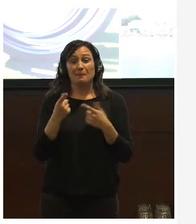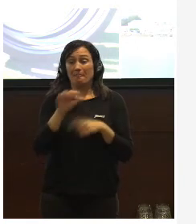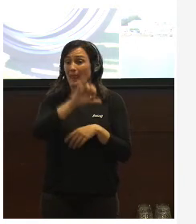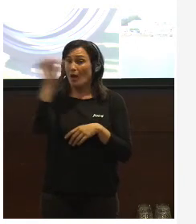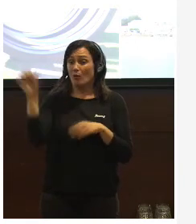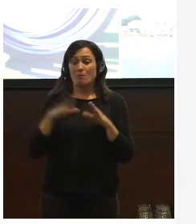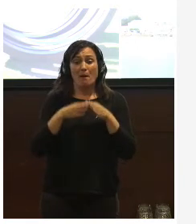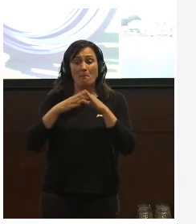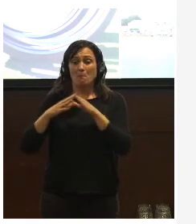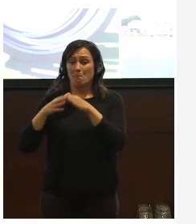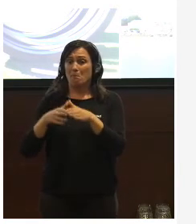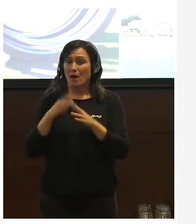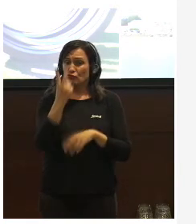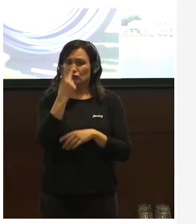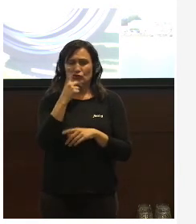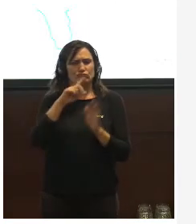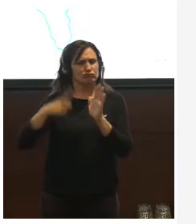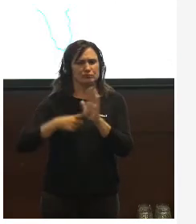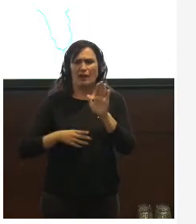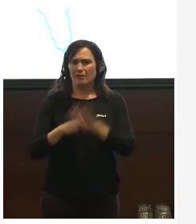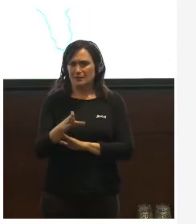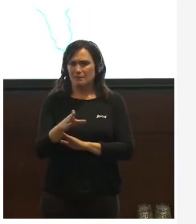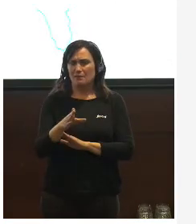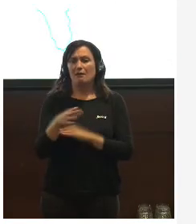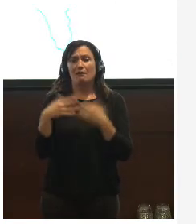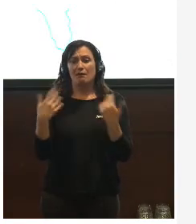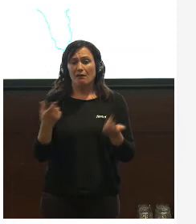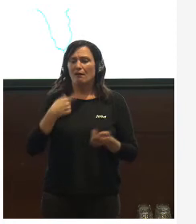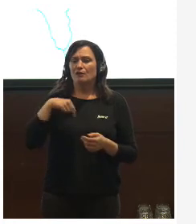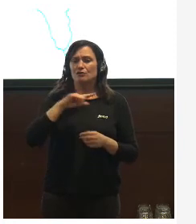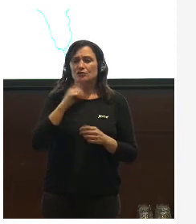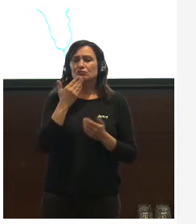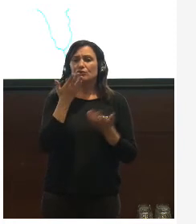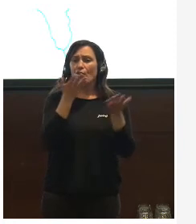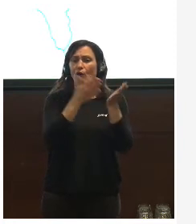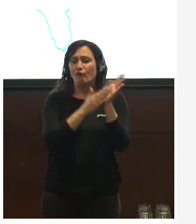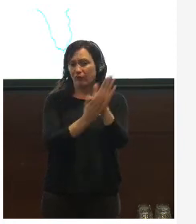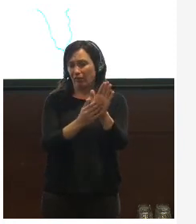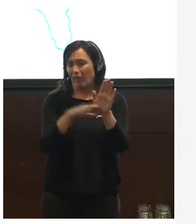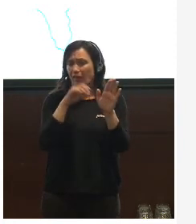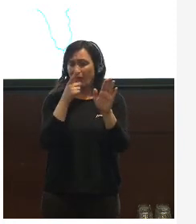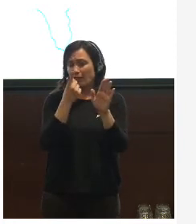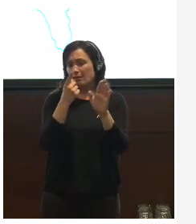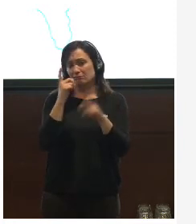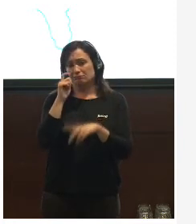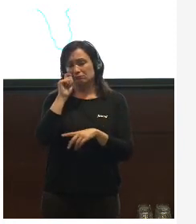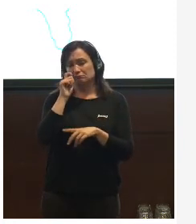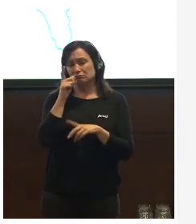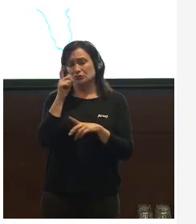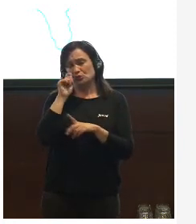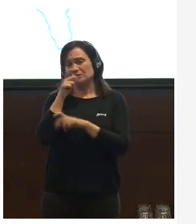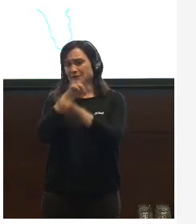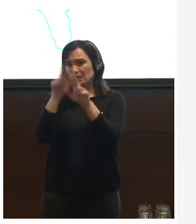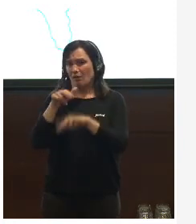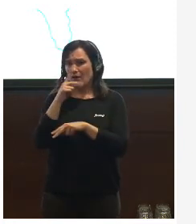those we offer to international clients. We offer cross-country tours combining Germany,